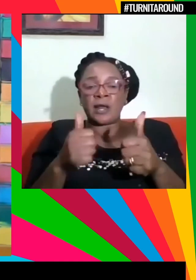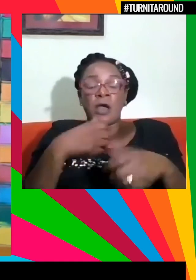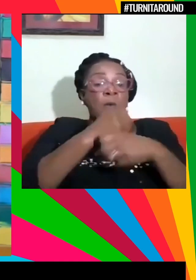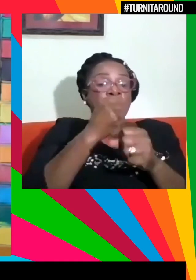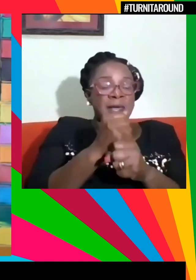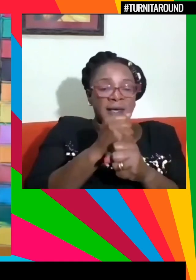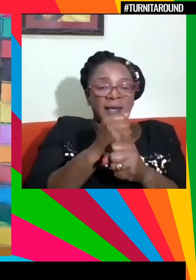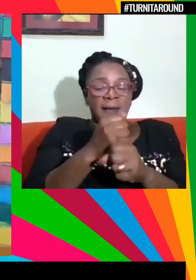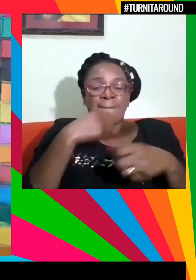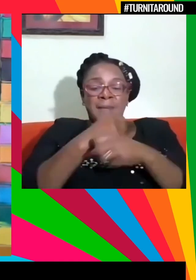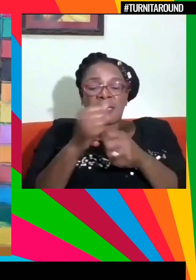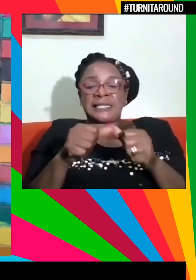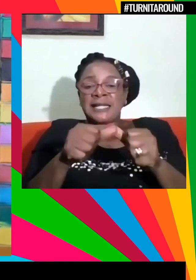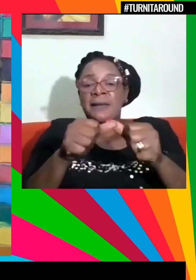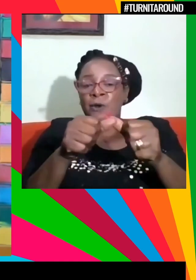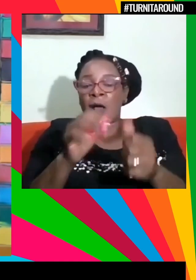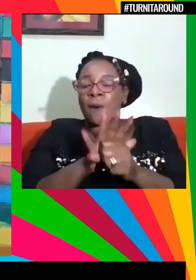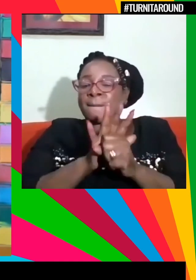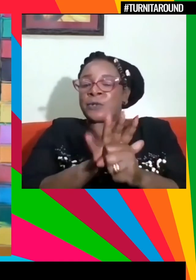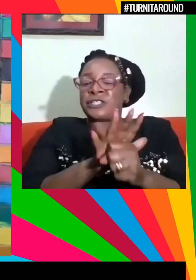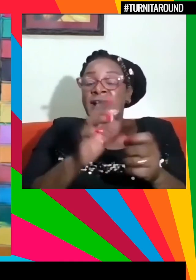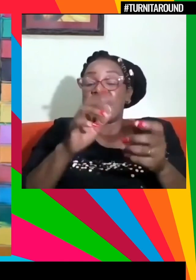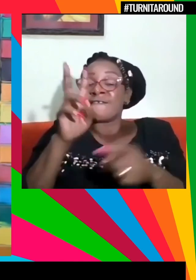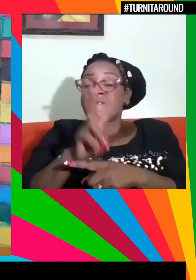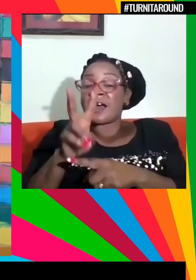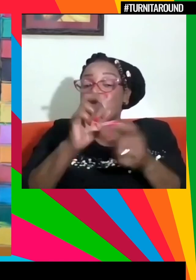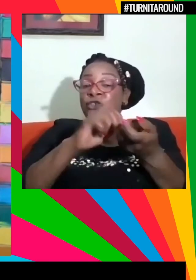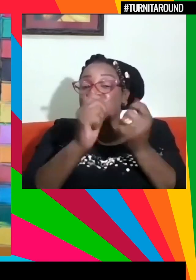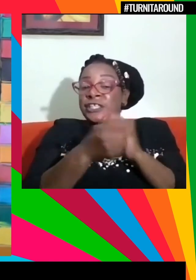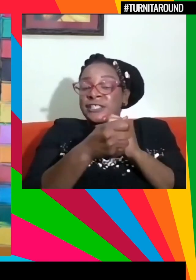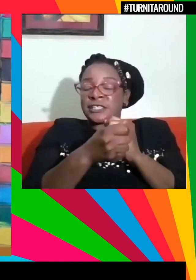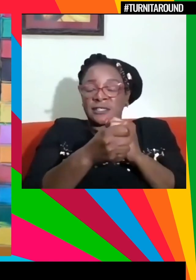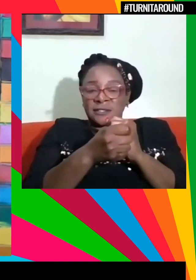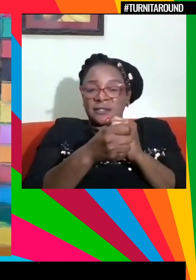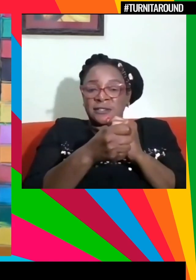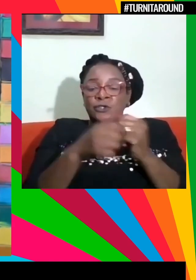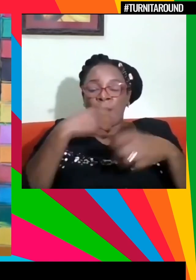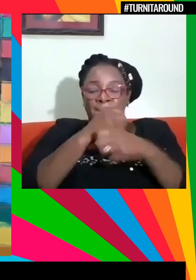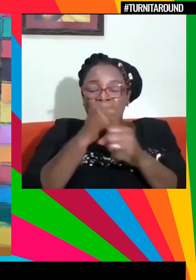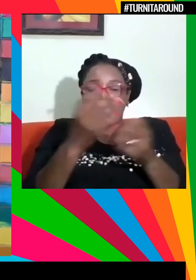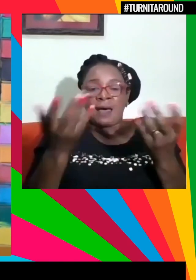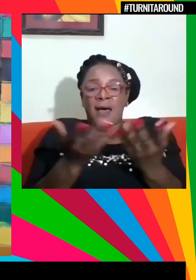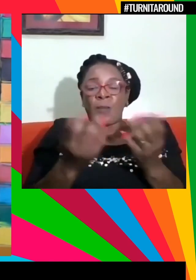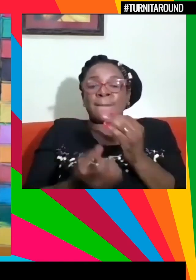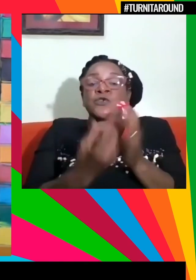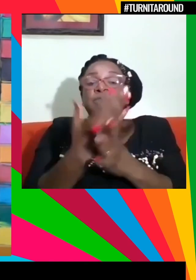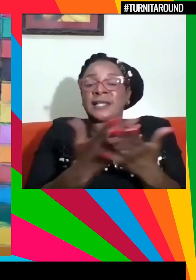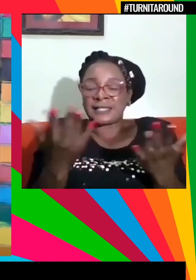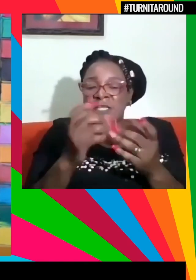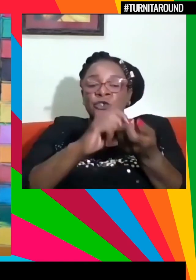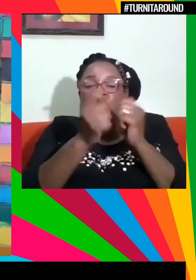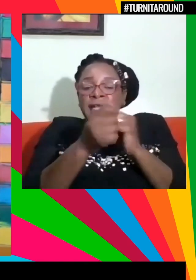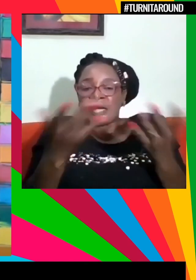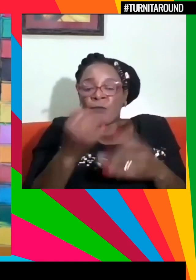most sustainable? Are we pushing our entire value chain to really change their habits, to change how they produce things, to change how they